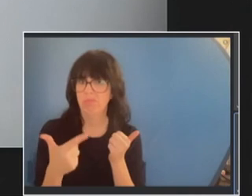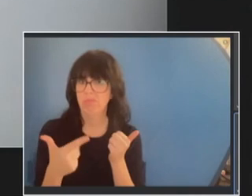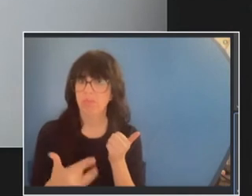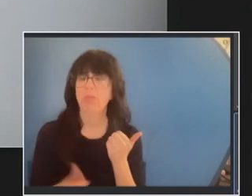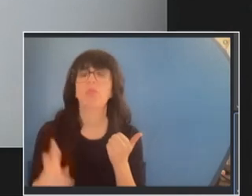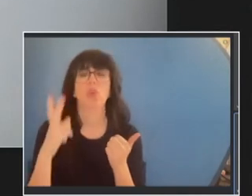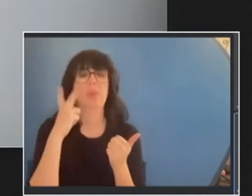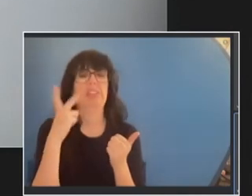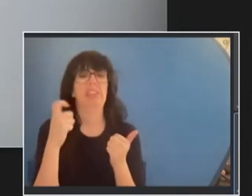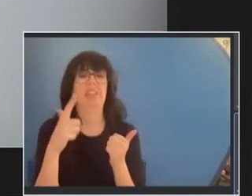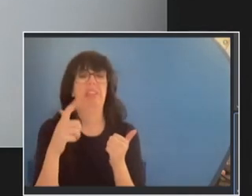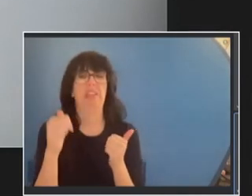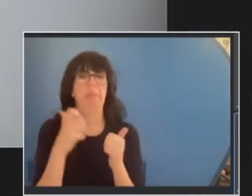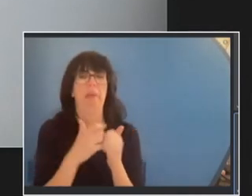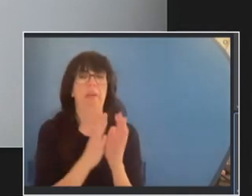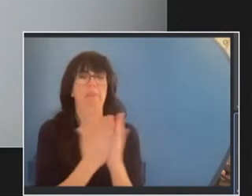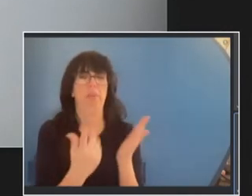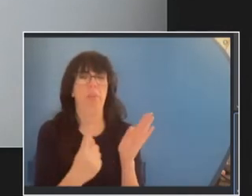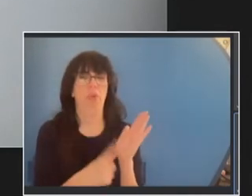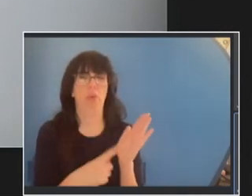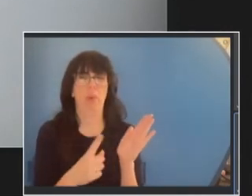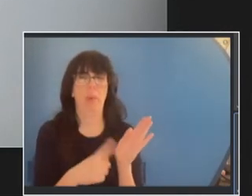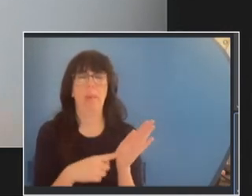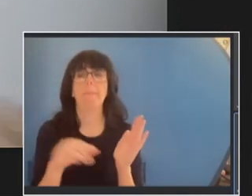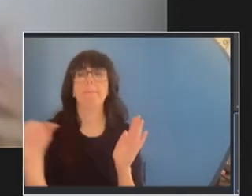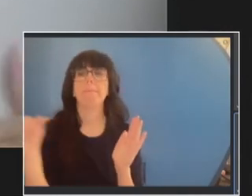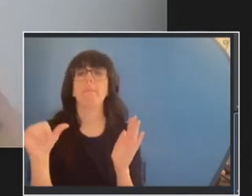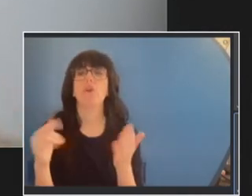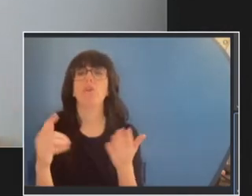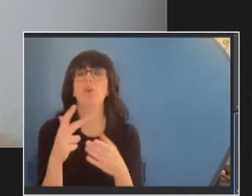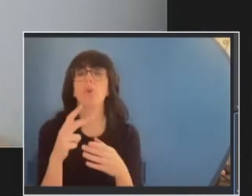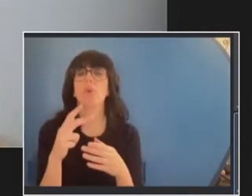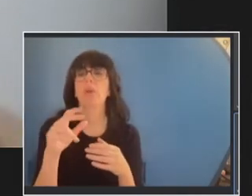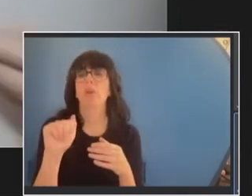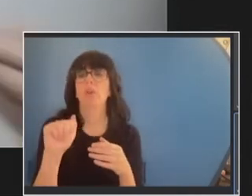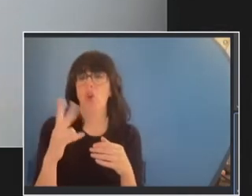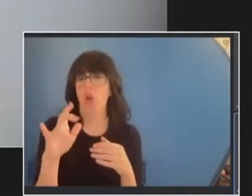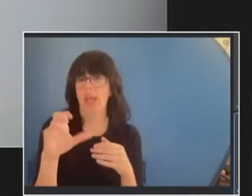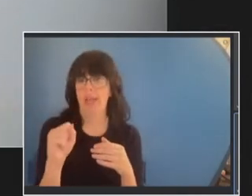book and also in the archives,